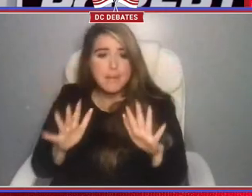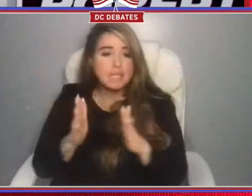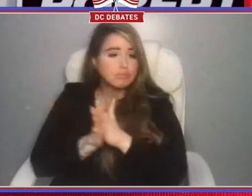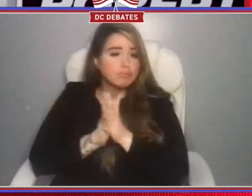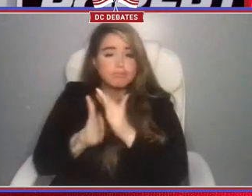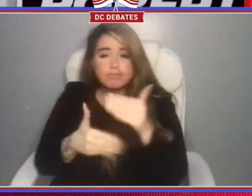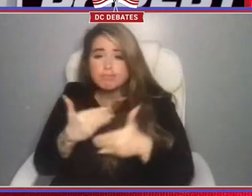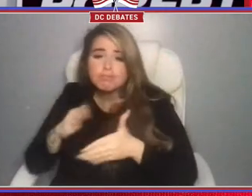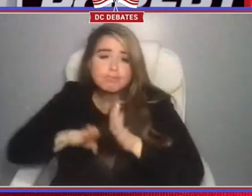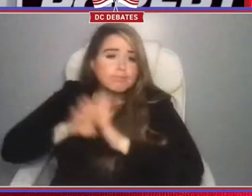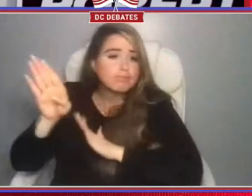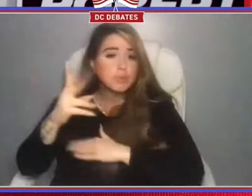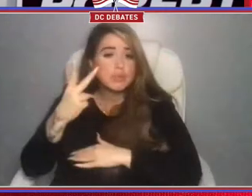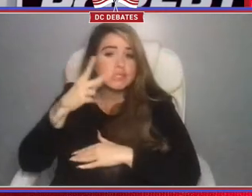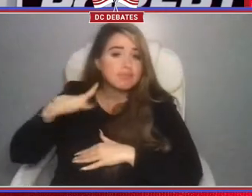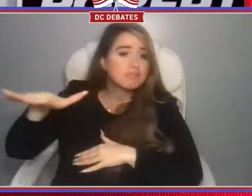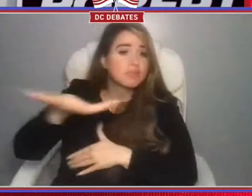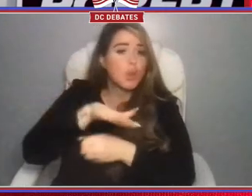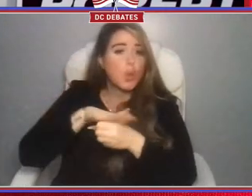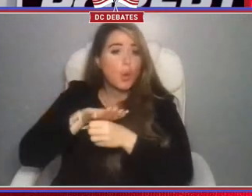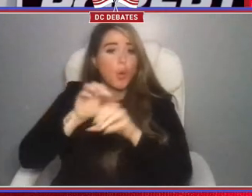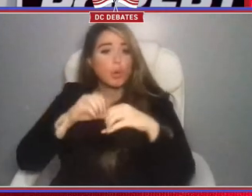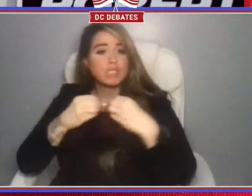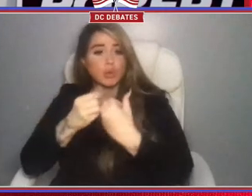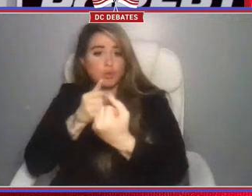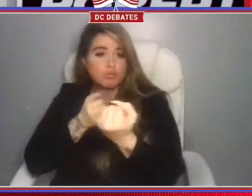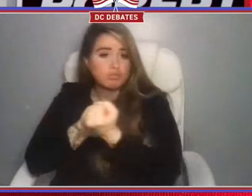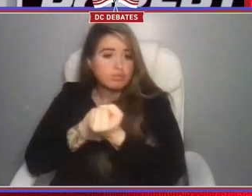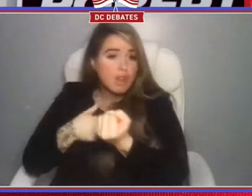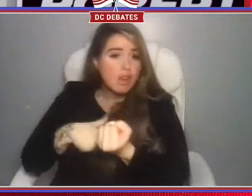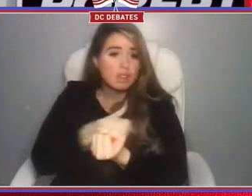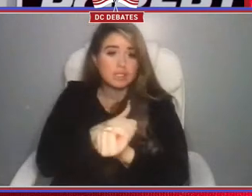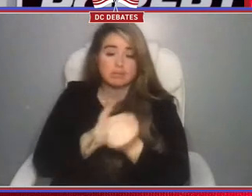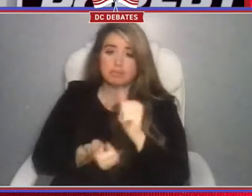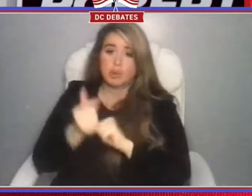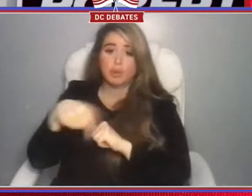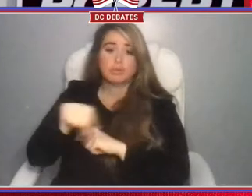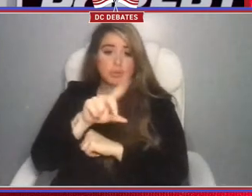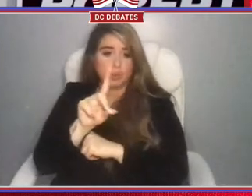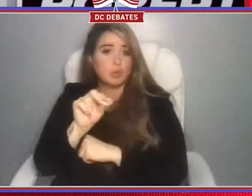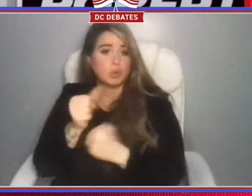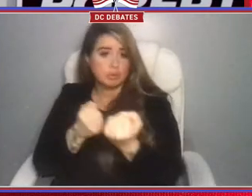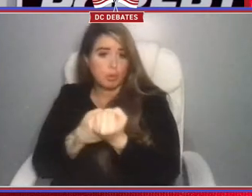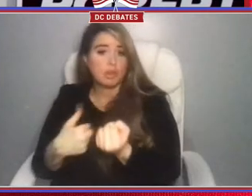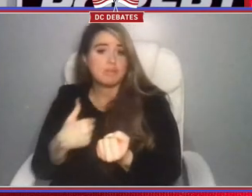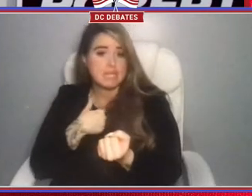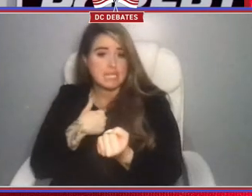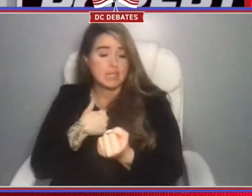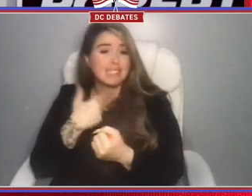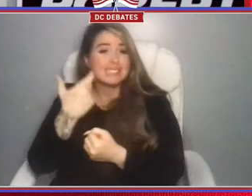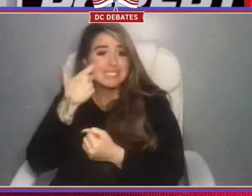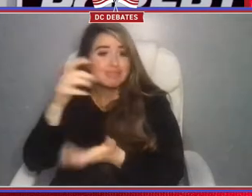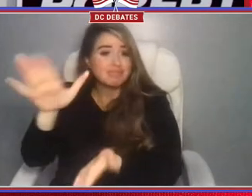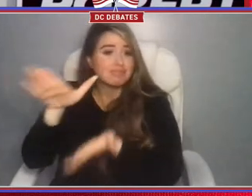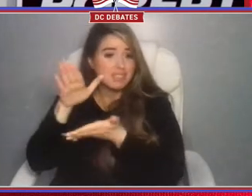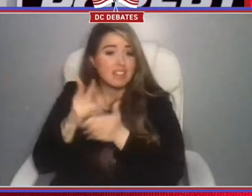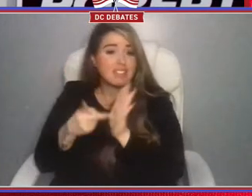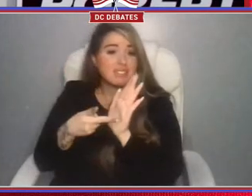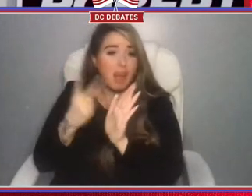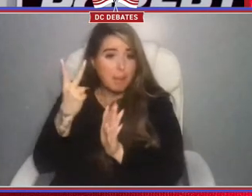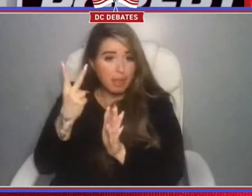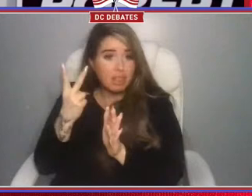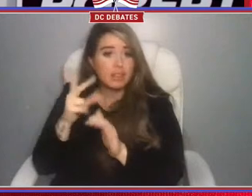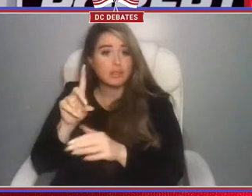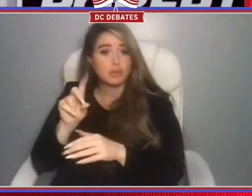local organizations that have endorsed in this race are supporting me. In the most recent fundraising report, we had more than doubled the number of donors as the